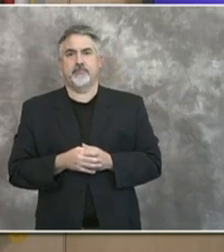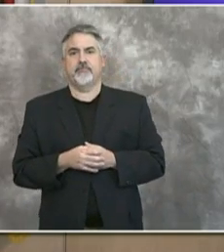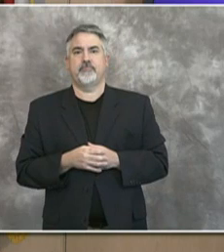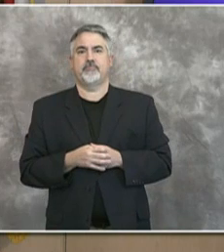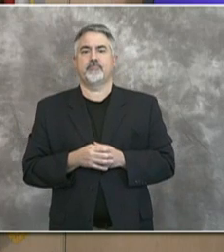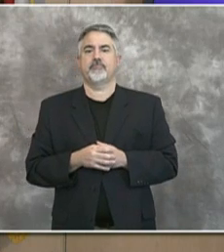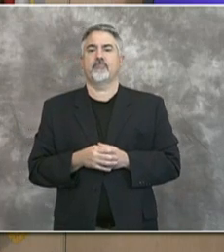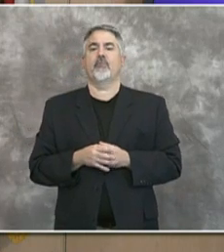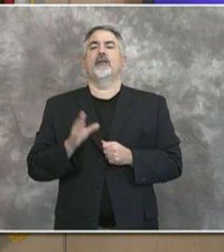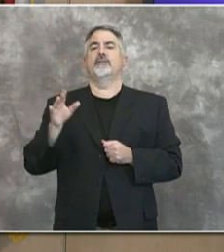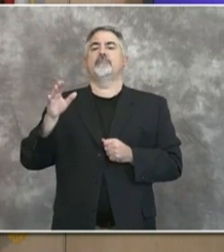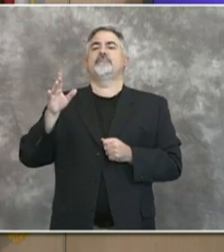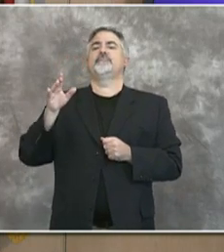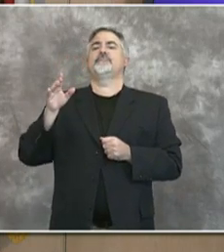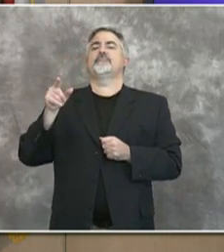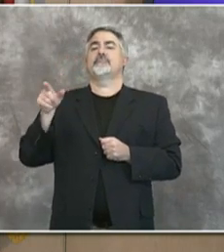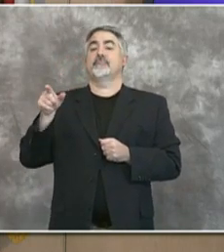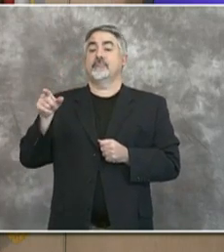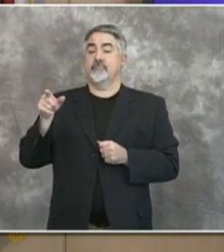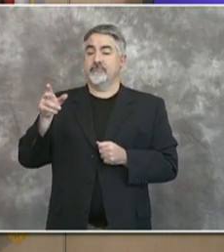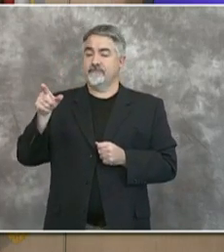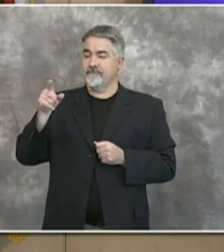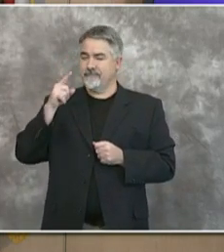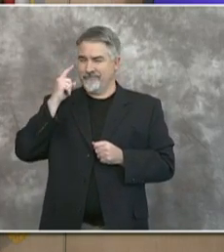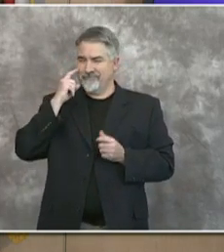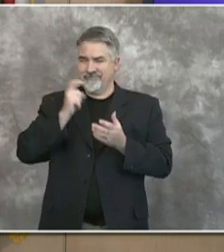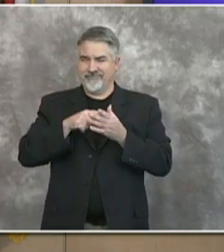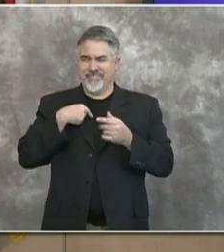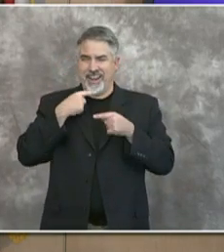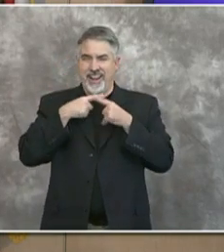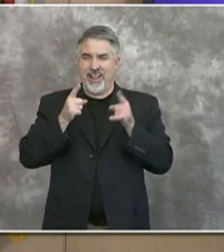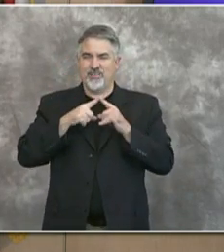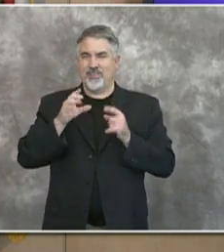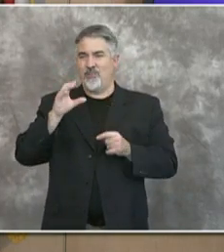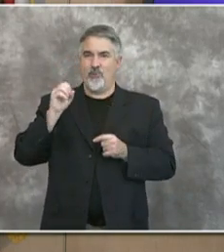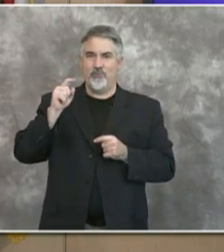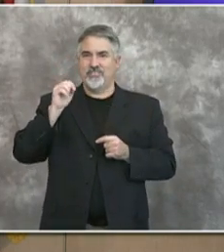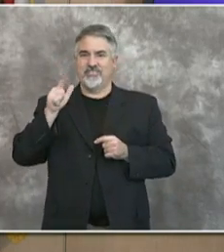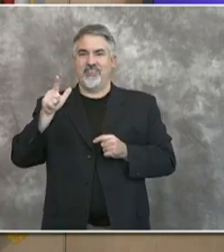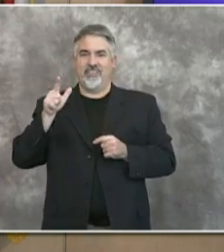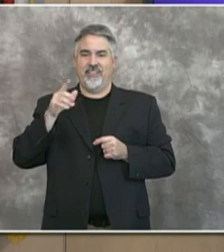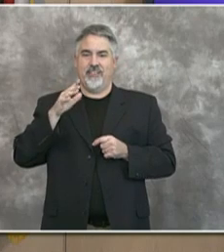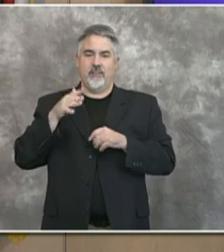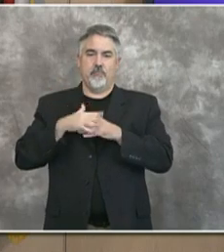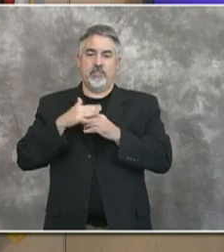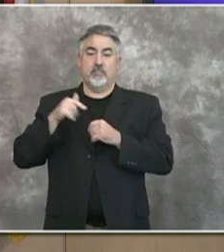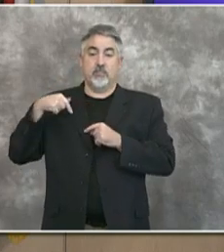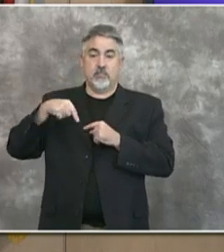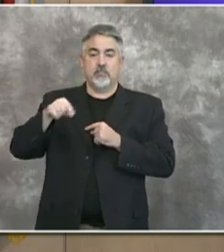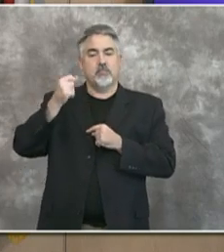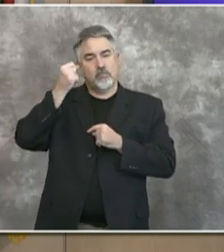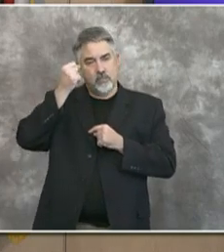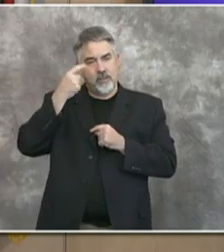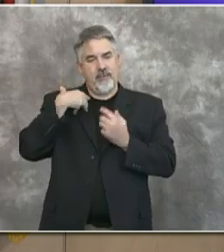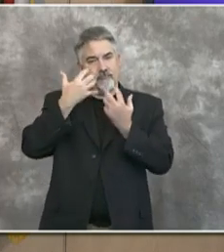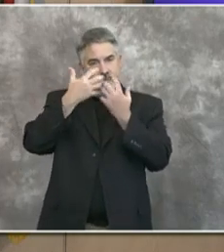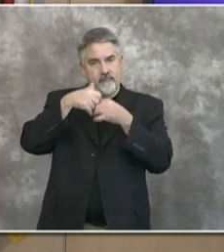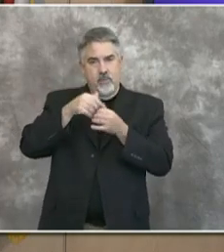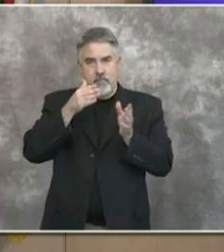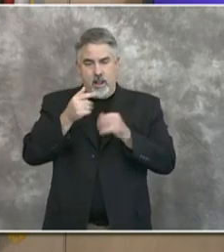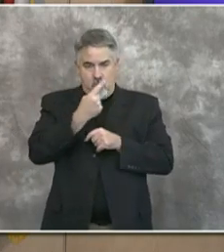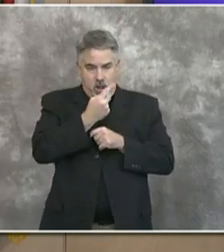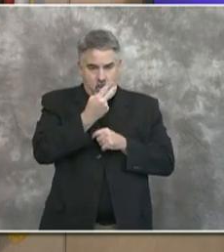Yeah, thank you. I think when you saw the announcement from the coastal mayors, they were clear that they had a phased recommendation, but that the determination for implementing that would